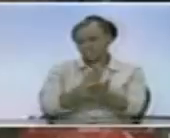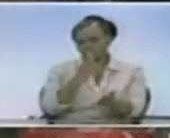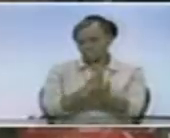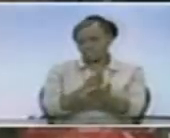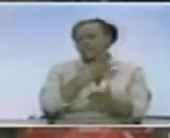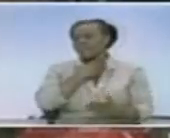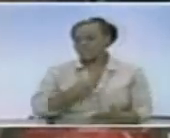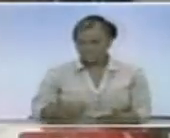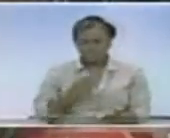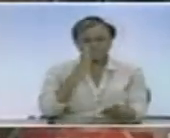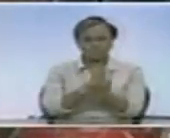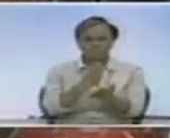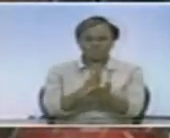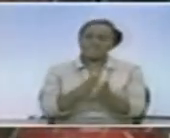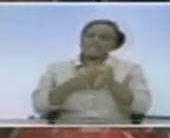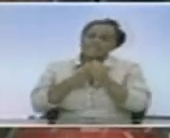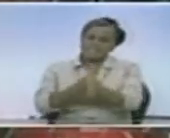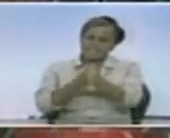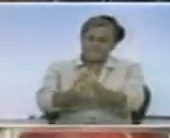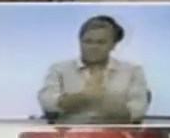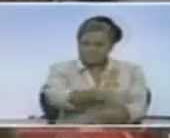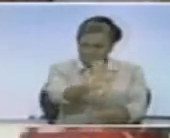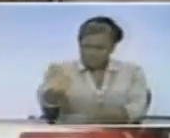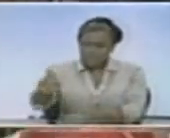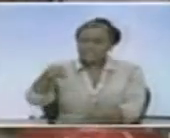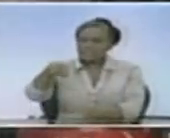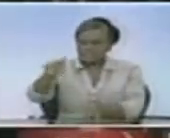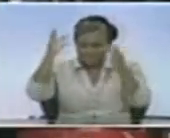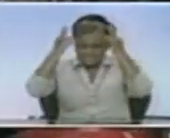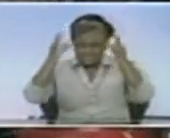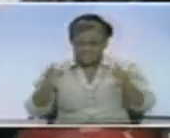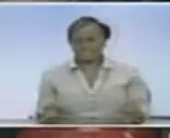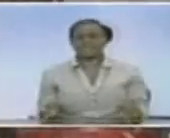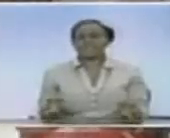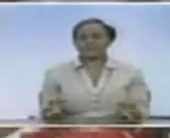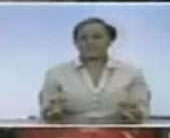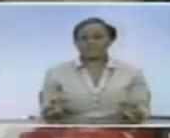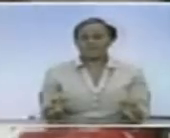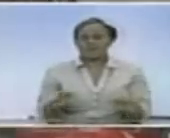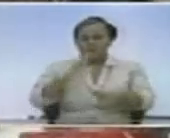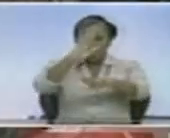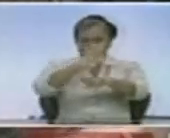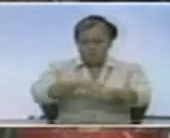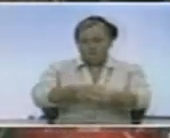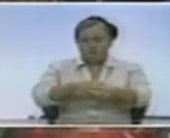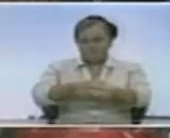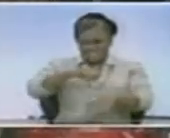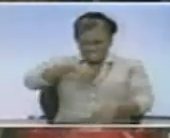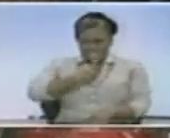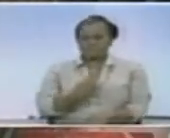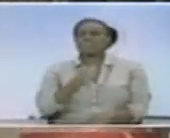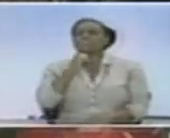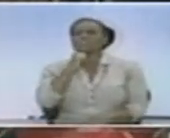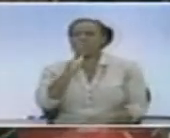I wish that leaders will make a decision on himself rather